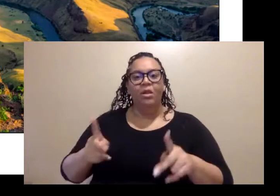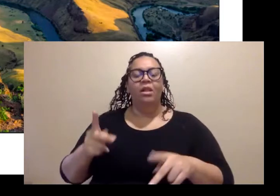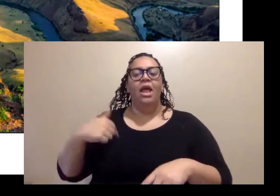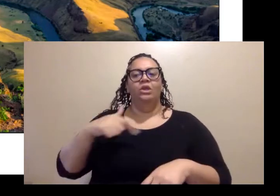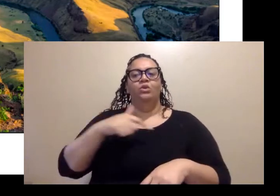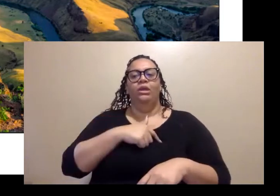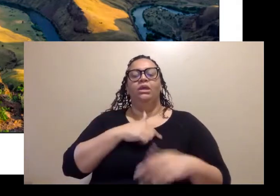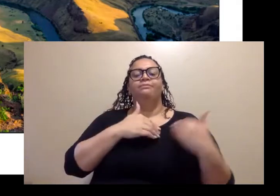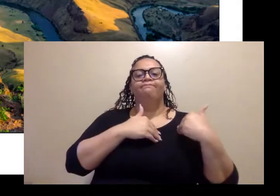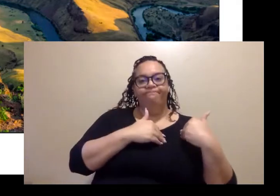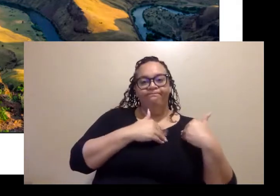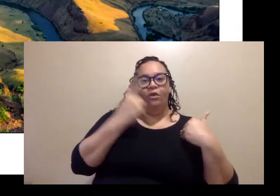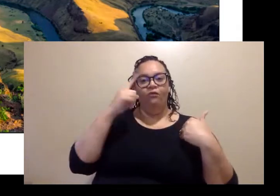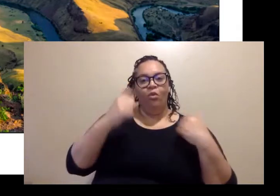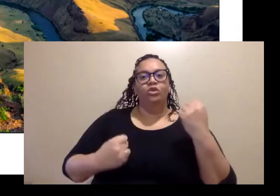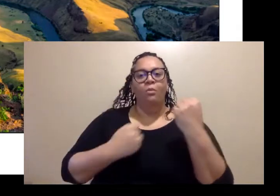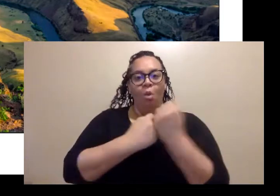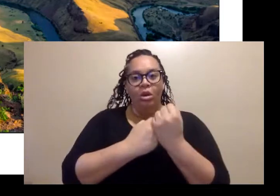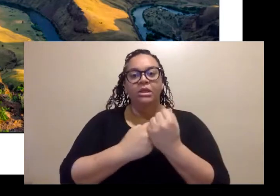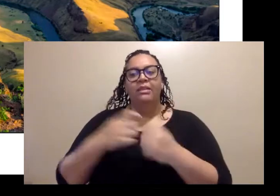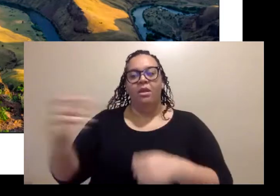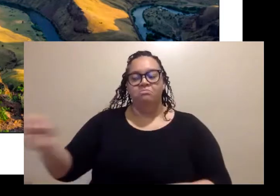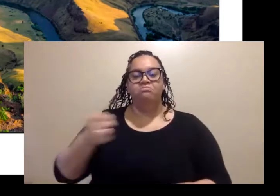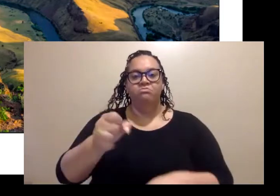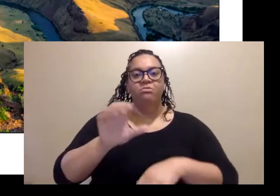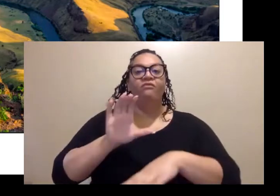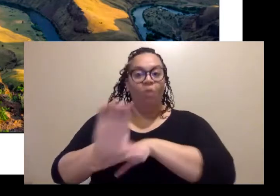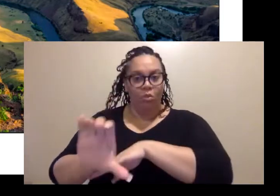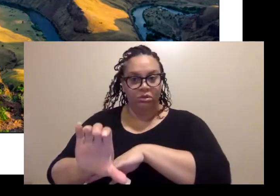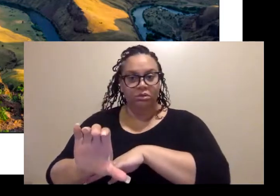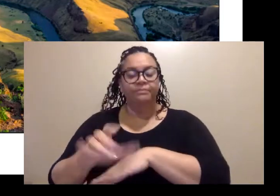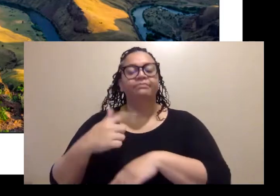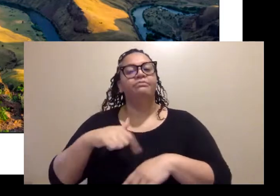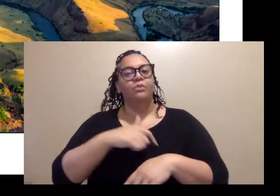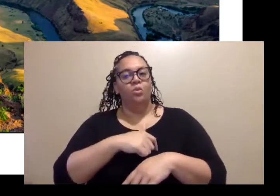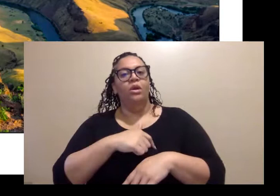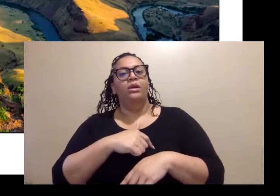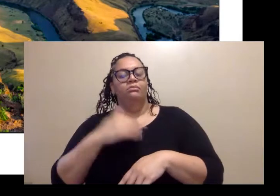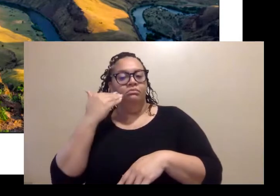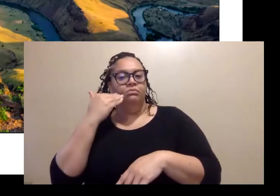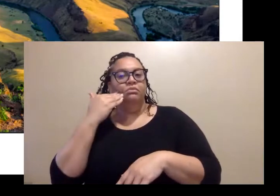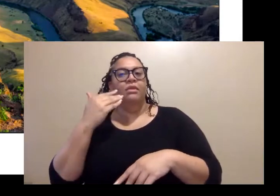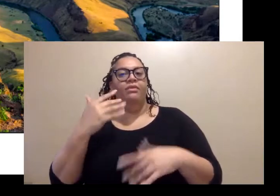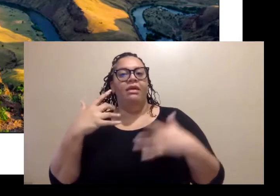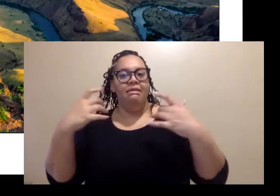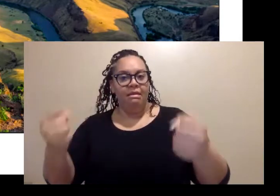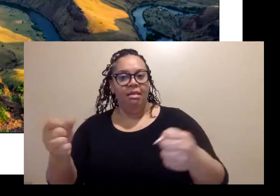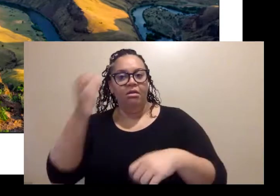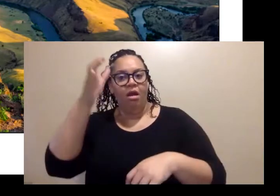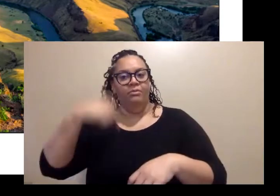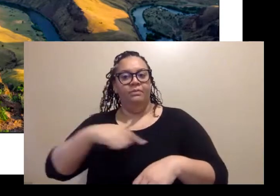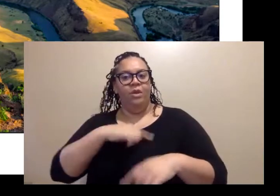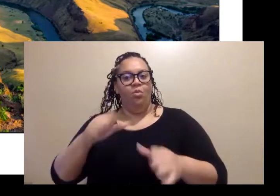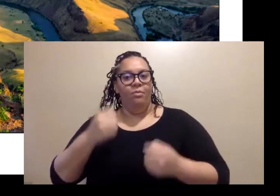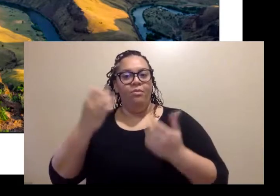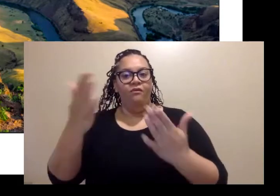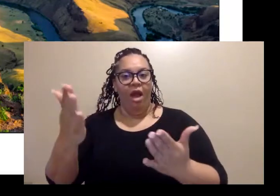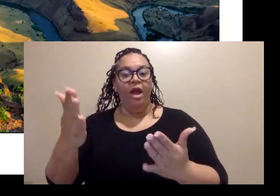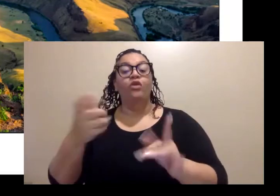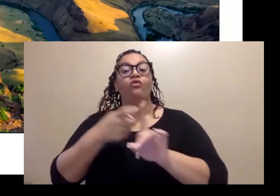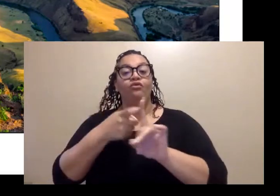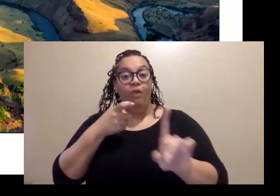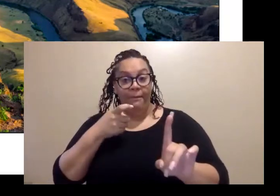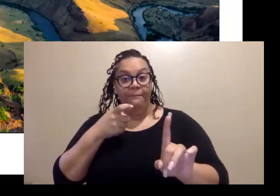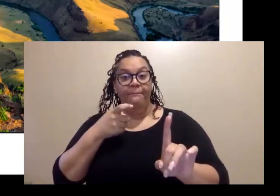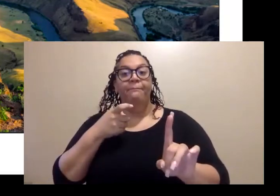we are brought over forcefully. We acknowledge that the healing concepts we provide derive from and